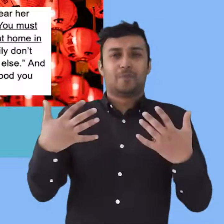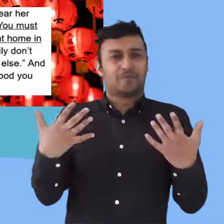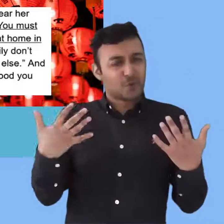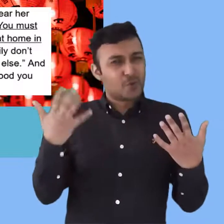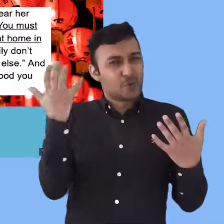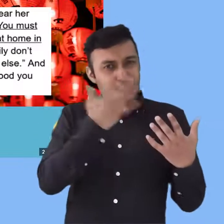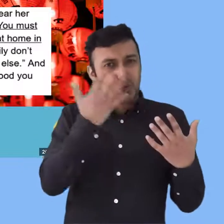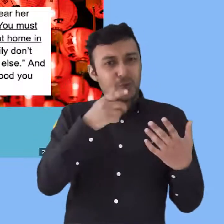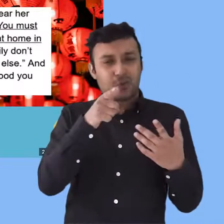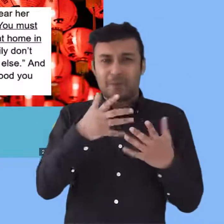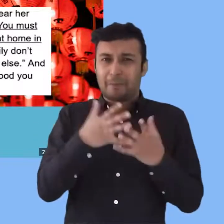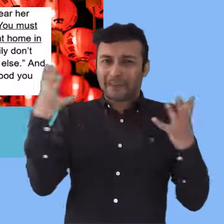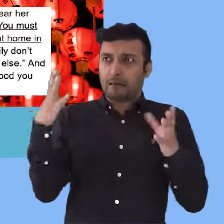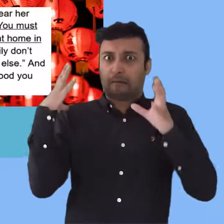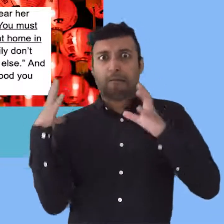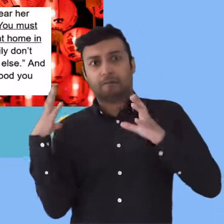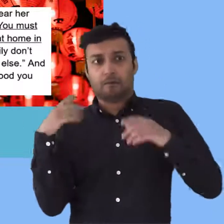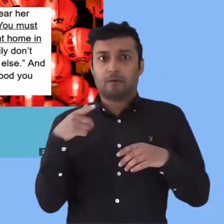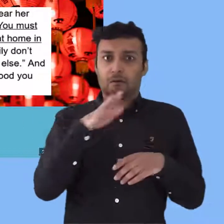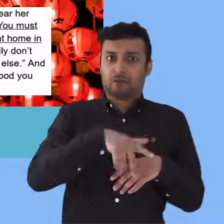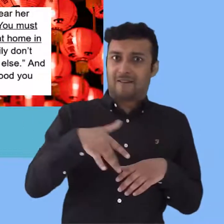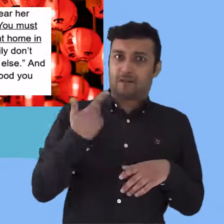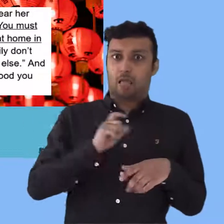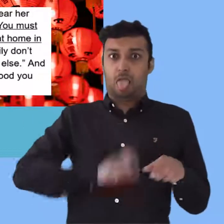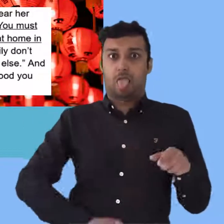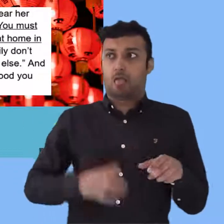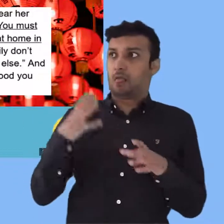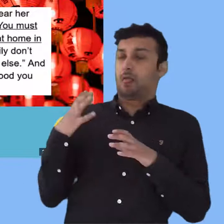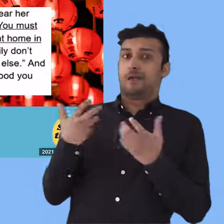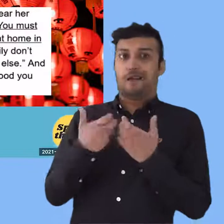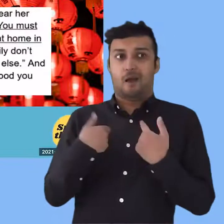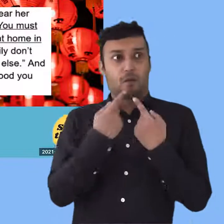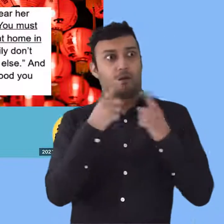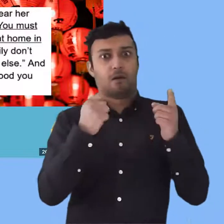to represent their culture and recall information